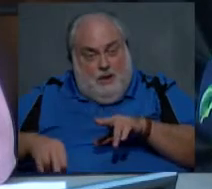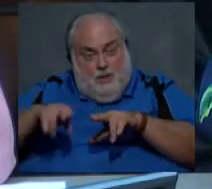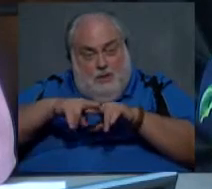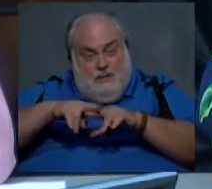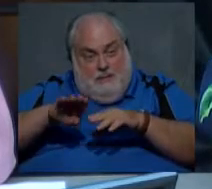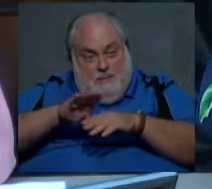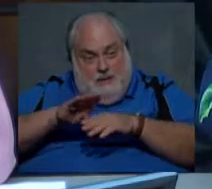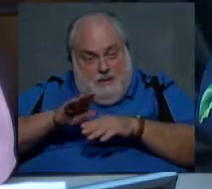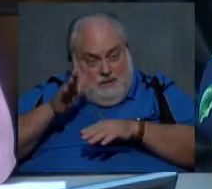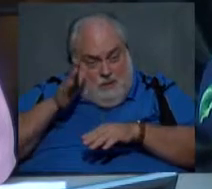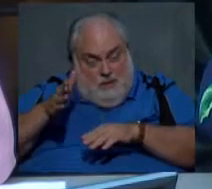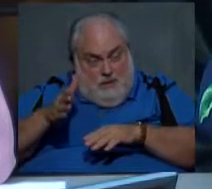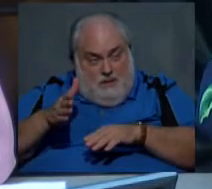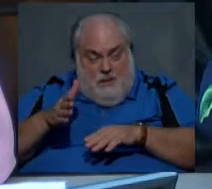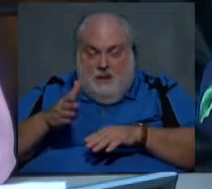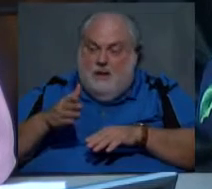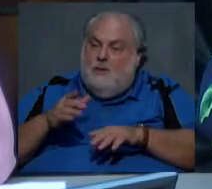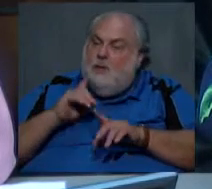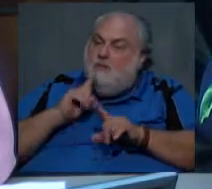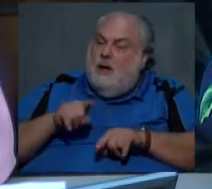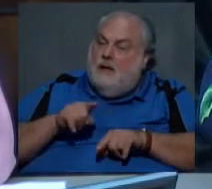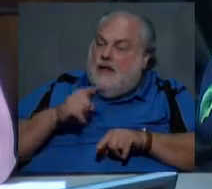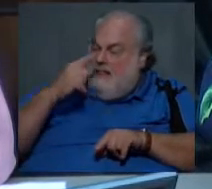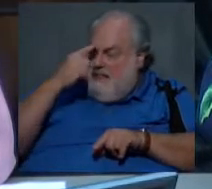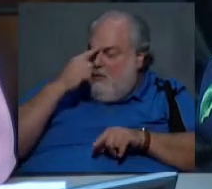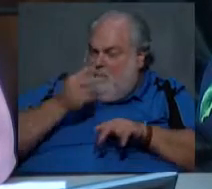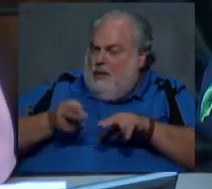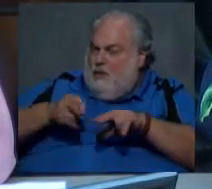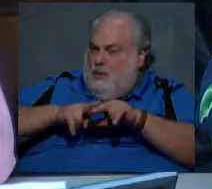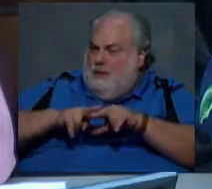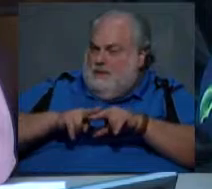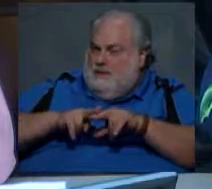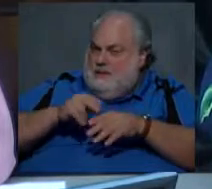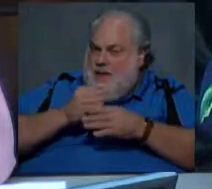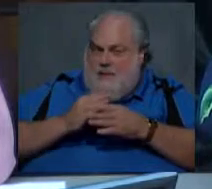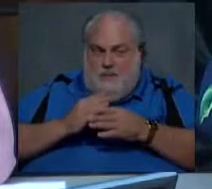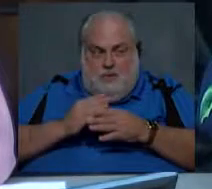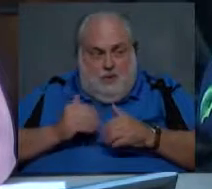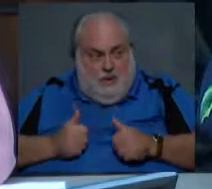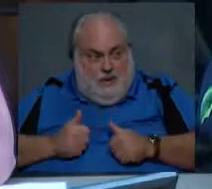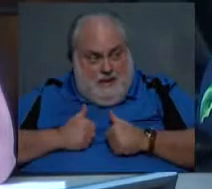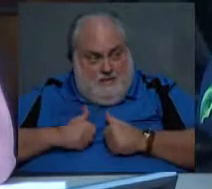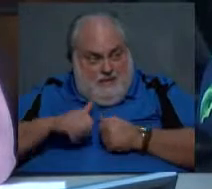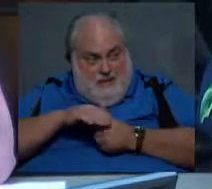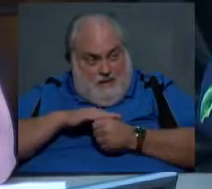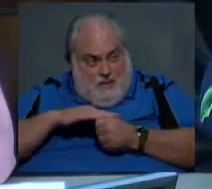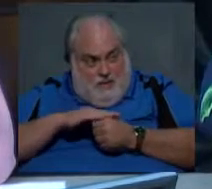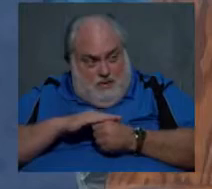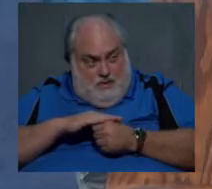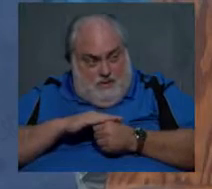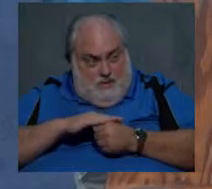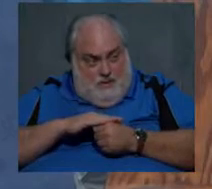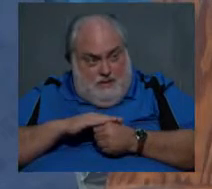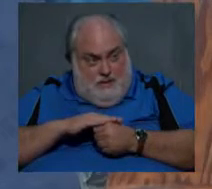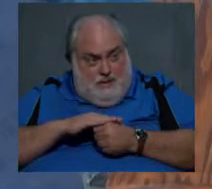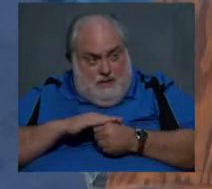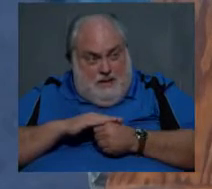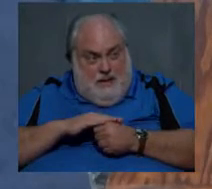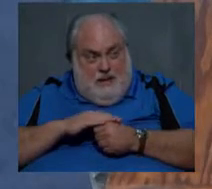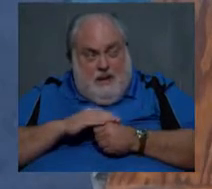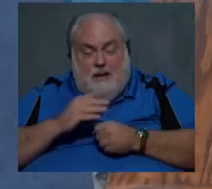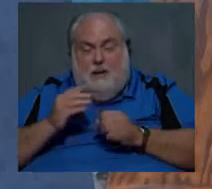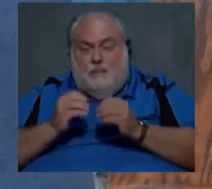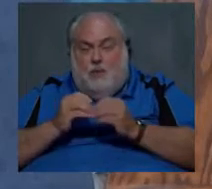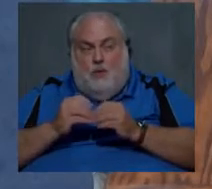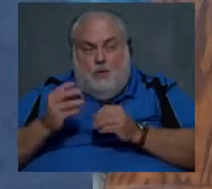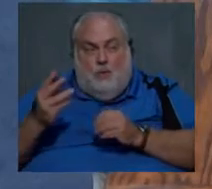well? Well, I would imagine it probably would increase some, yeah. Do you live in this neighborhood? I live a little further